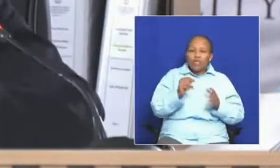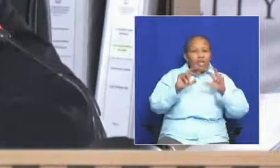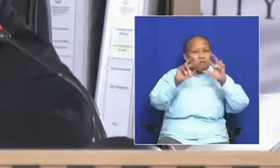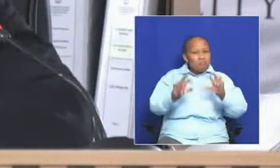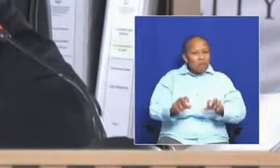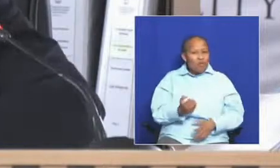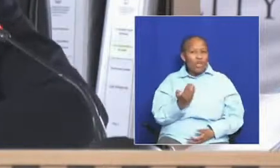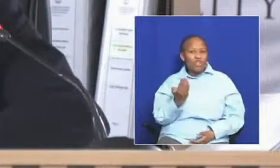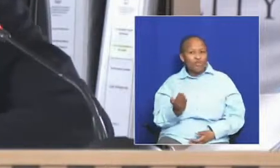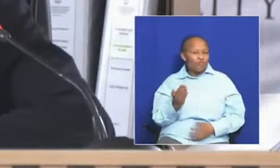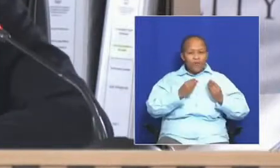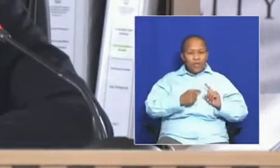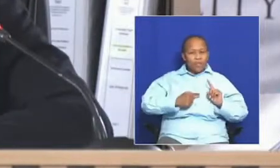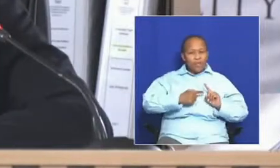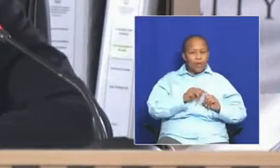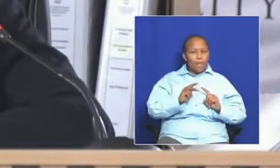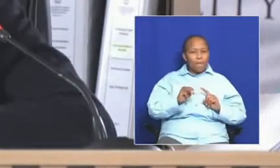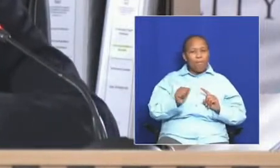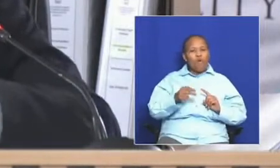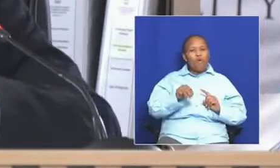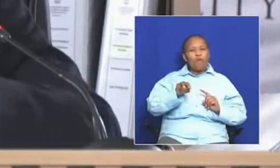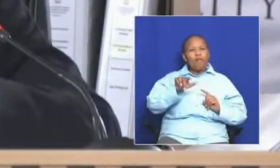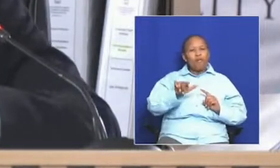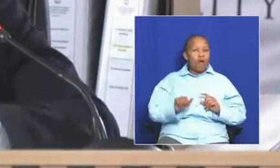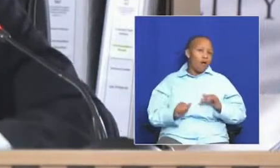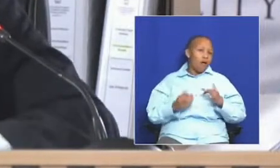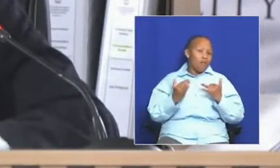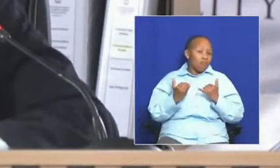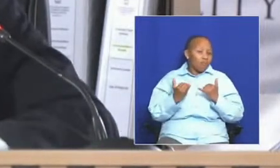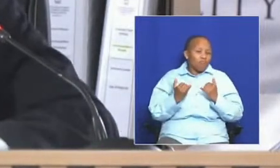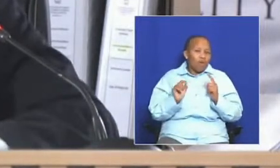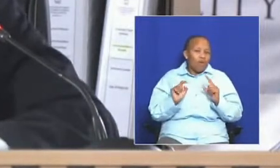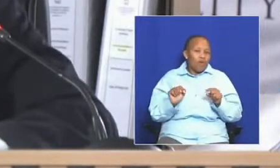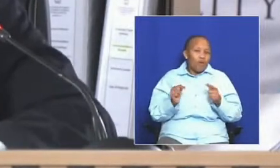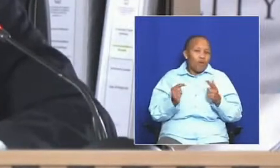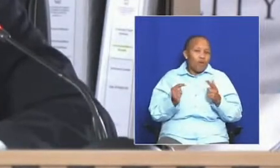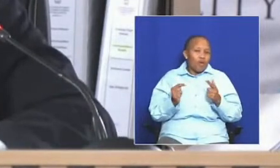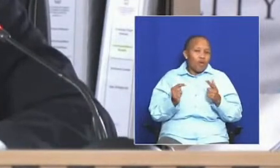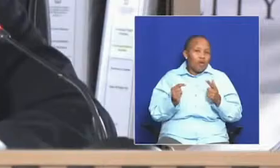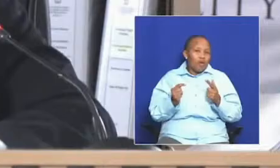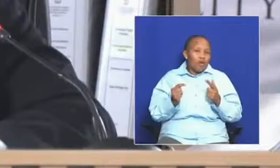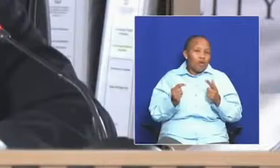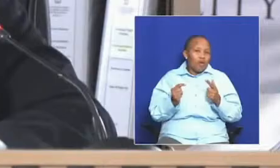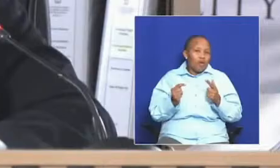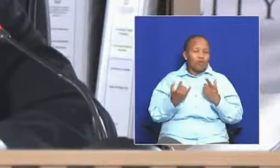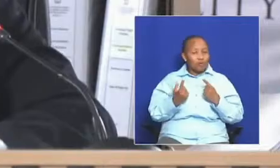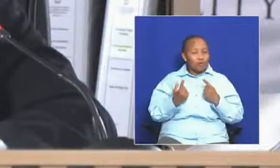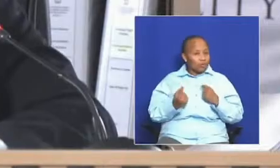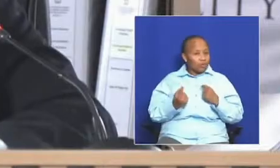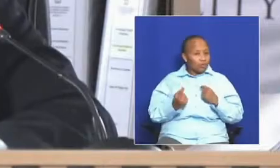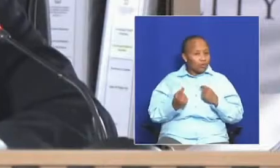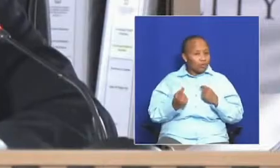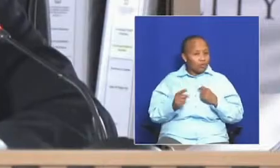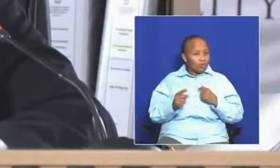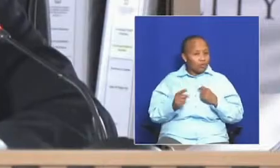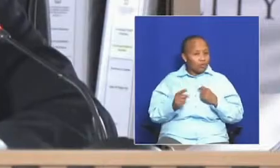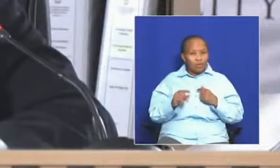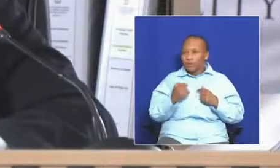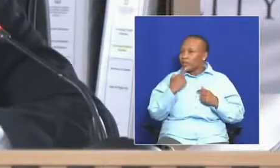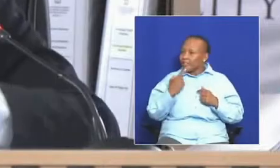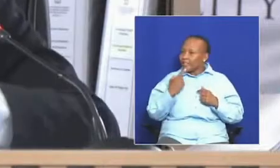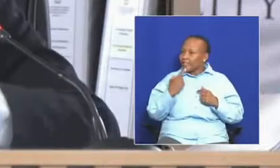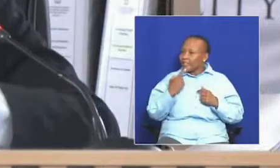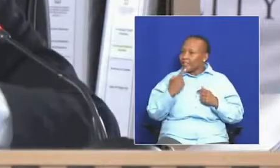regarding these issues, your relation to Maumela, on the off chance that you might be investigated. You are either